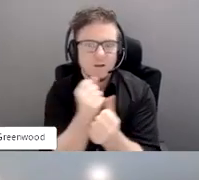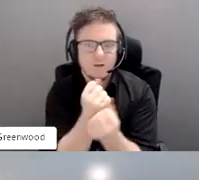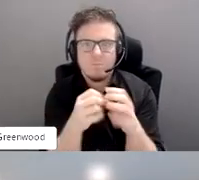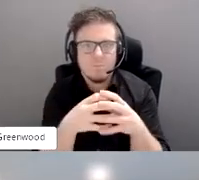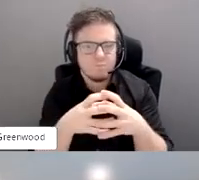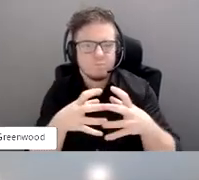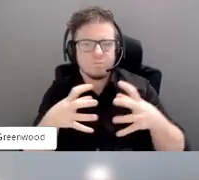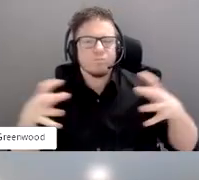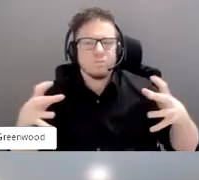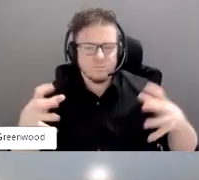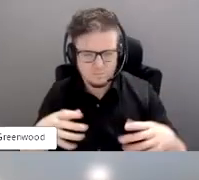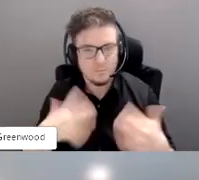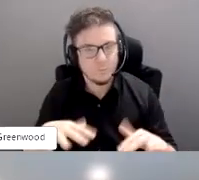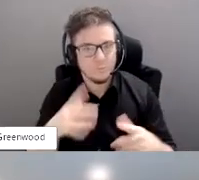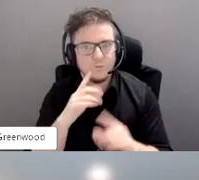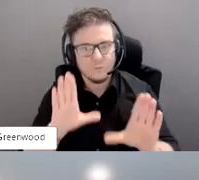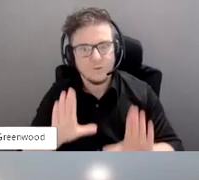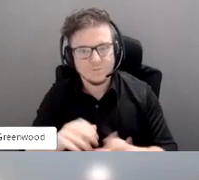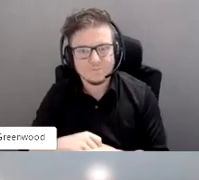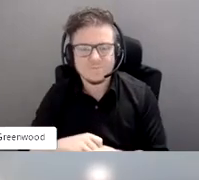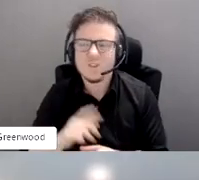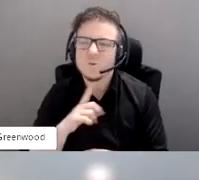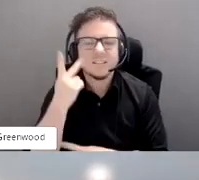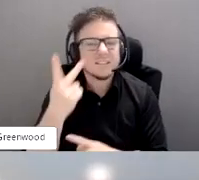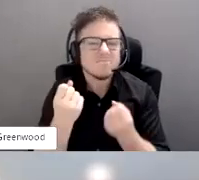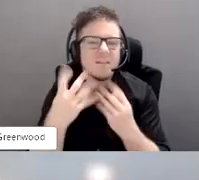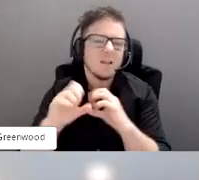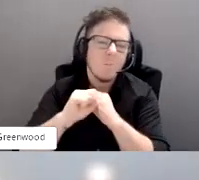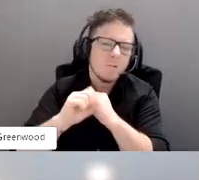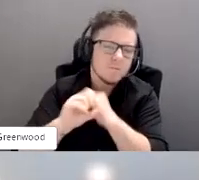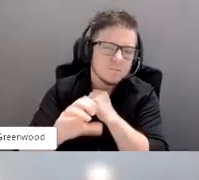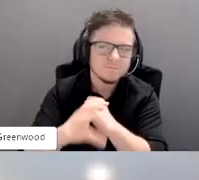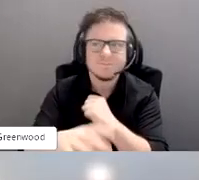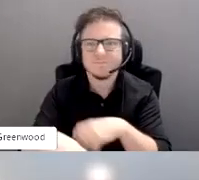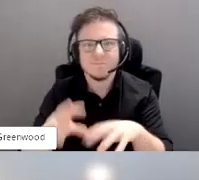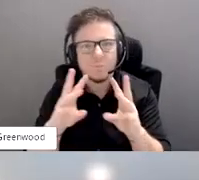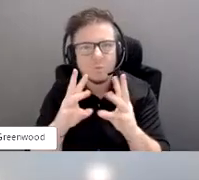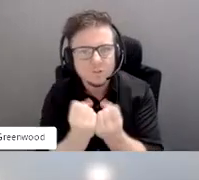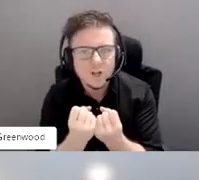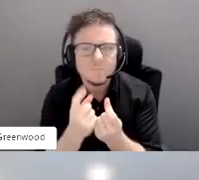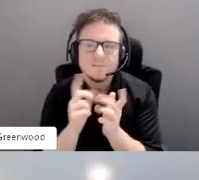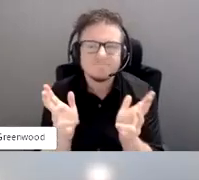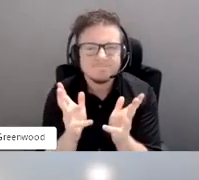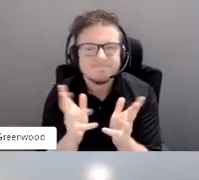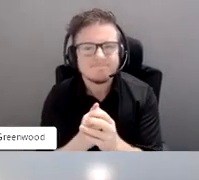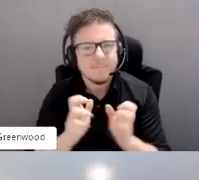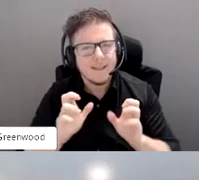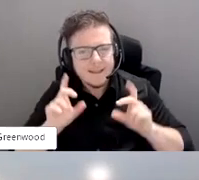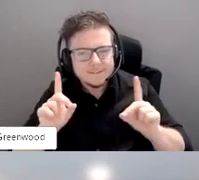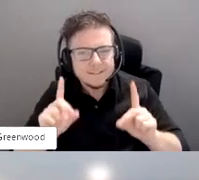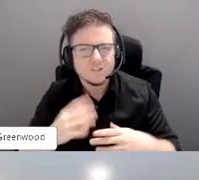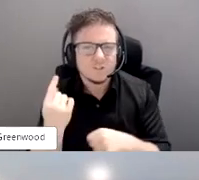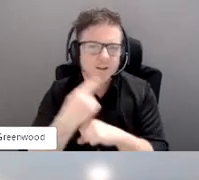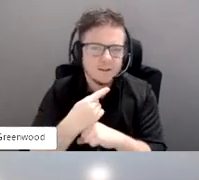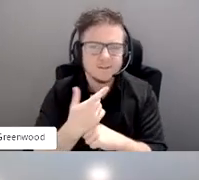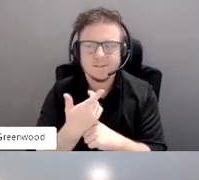great thing. So you'll see a lot of campaigns that we get involved in and promote educational significant days that